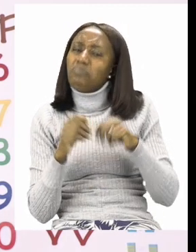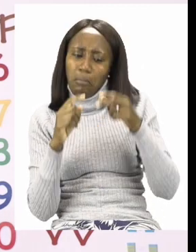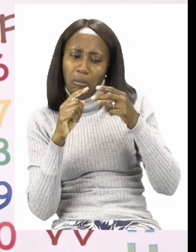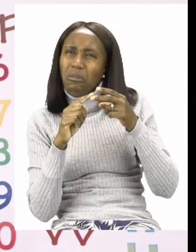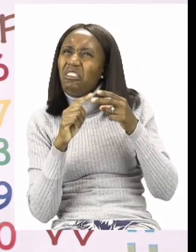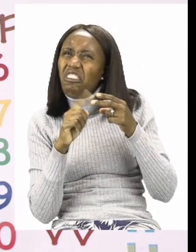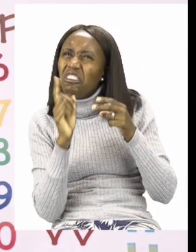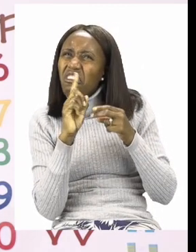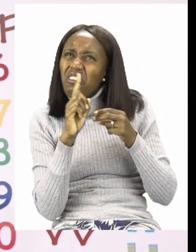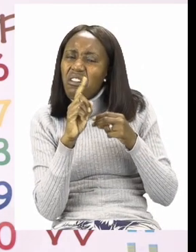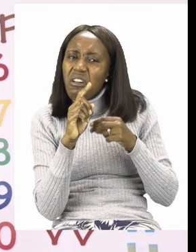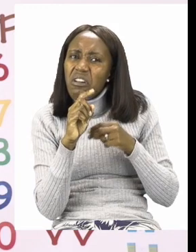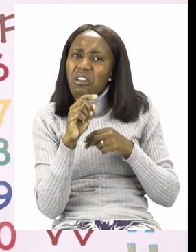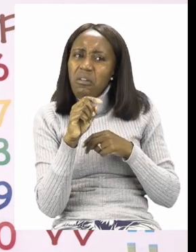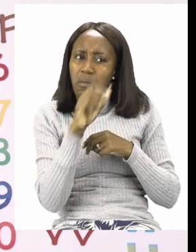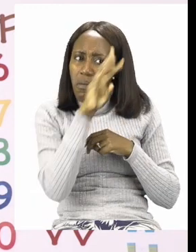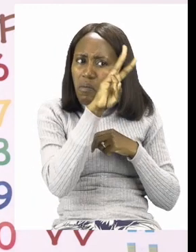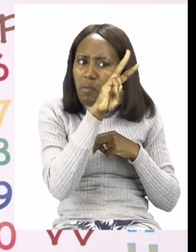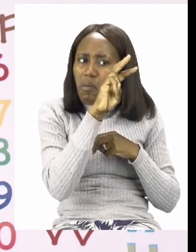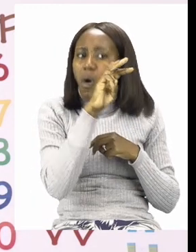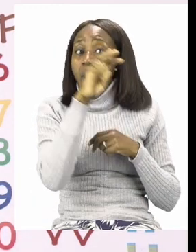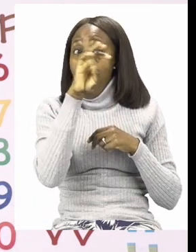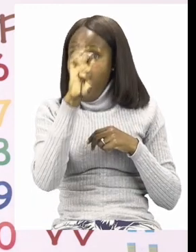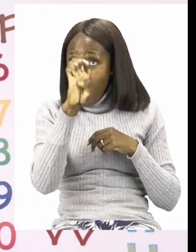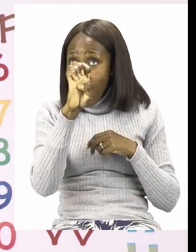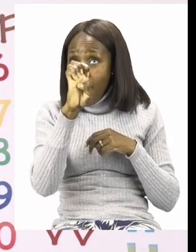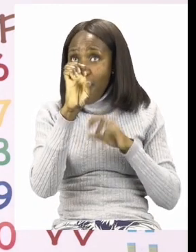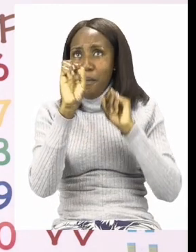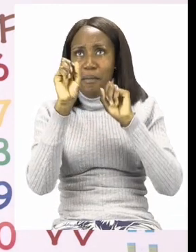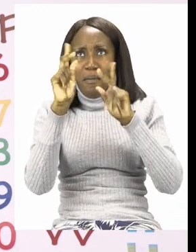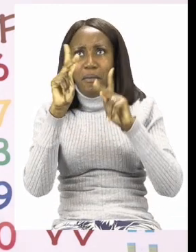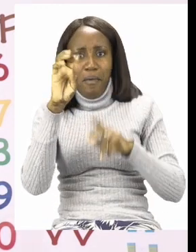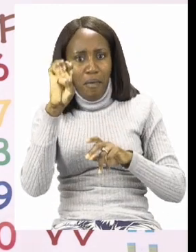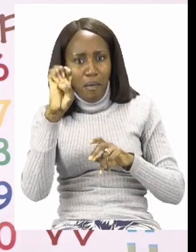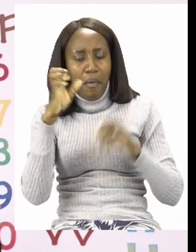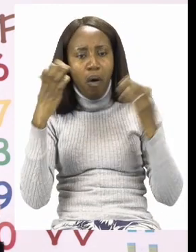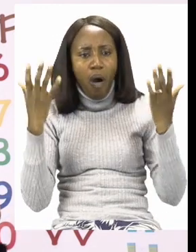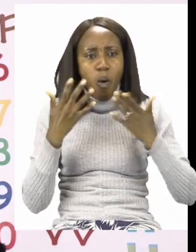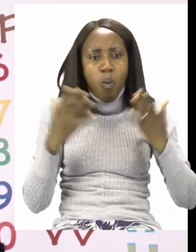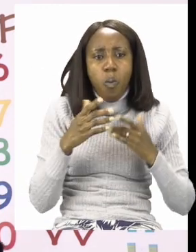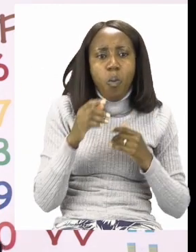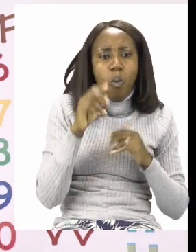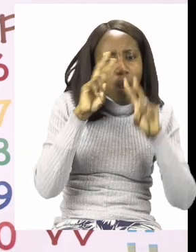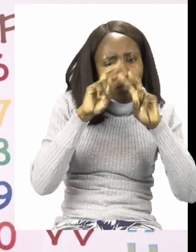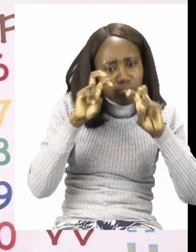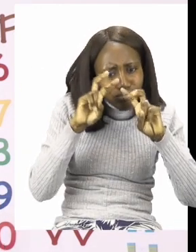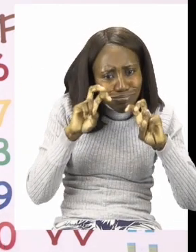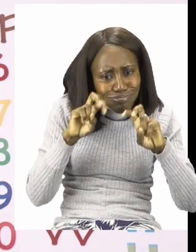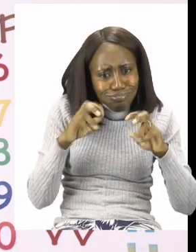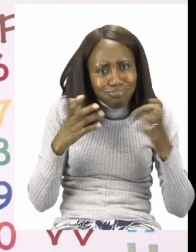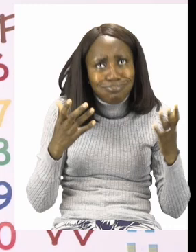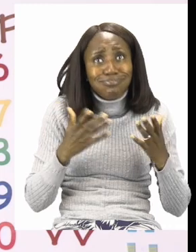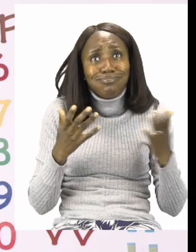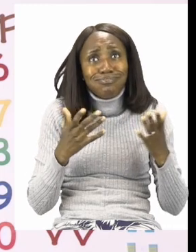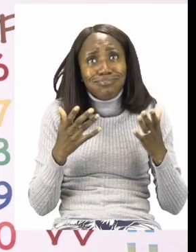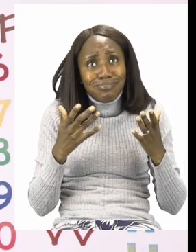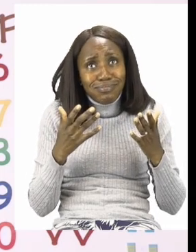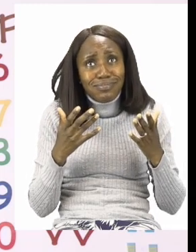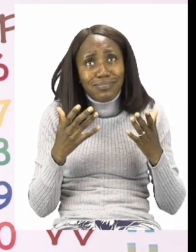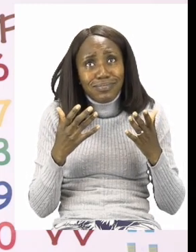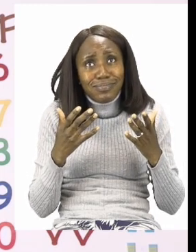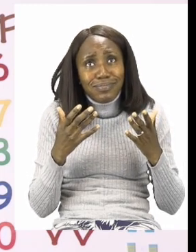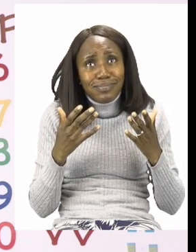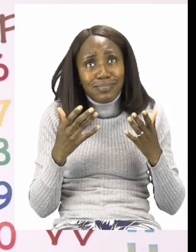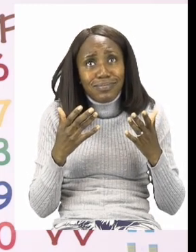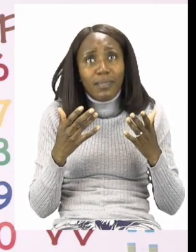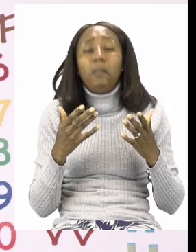second letter. You see the second letter is an E. Then we go back to the puzzle